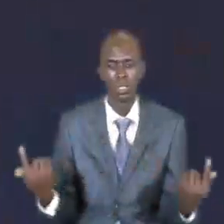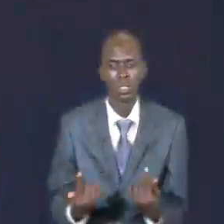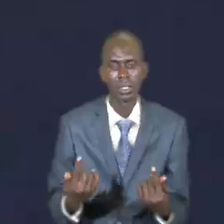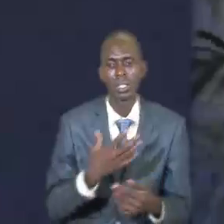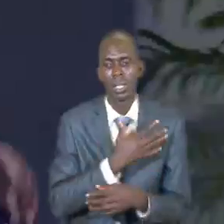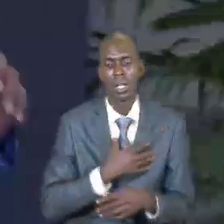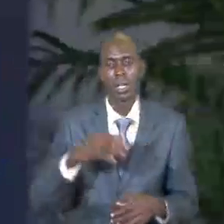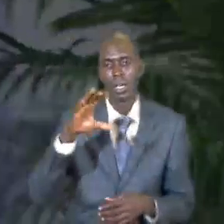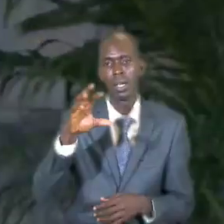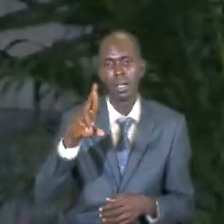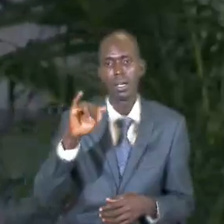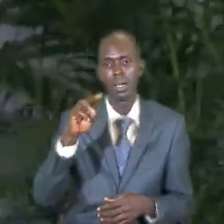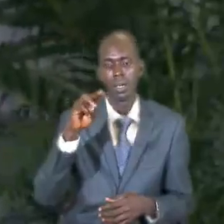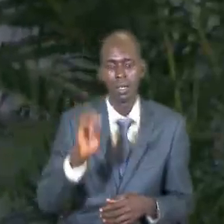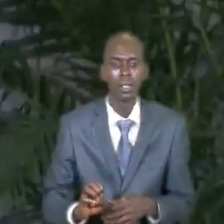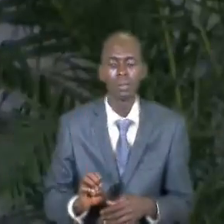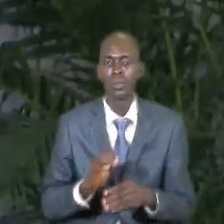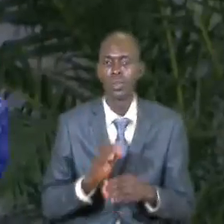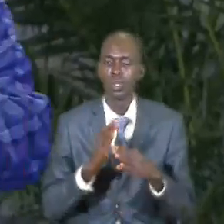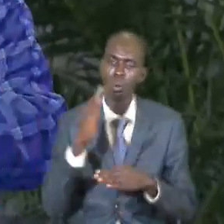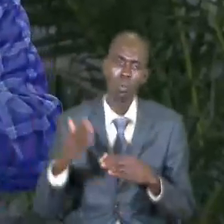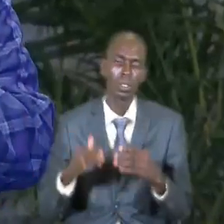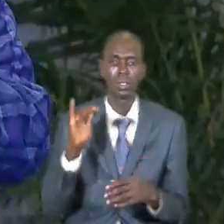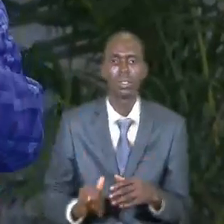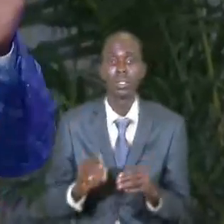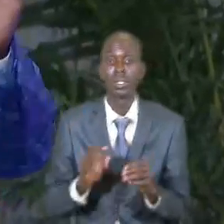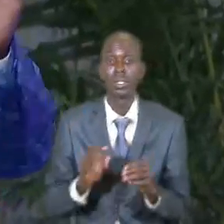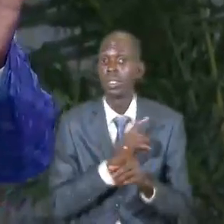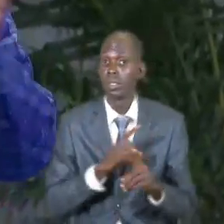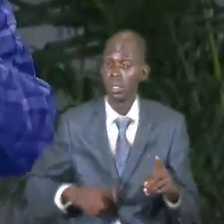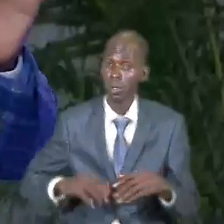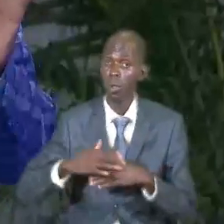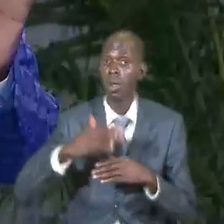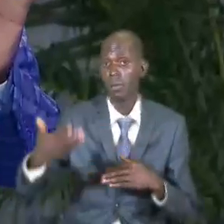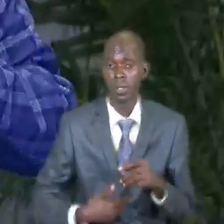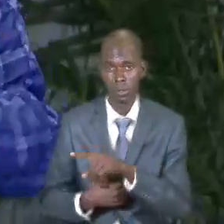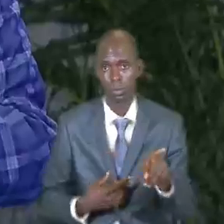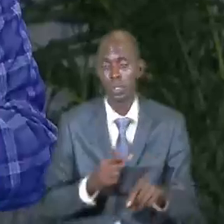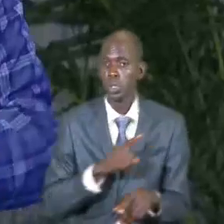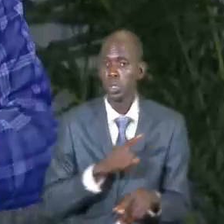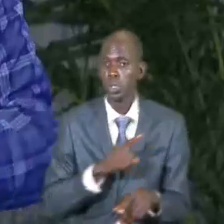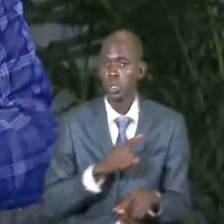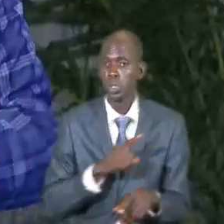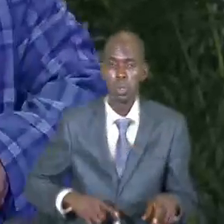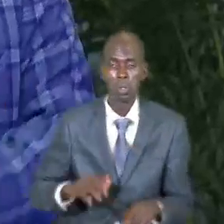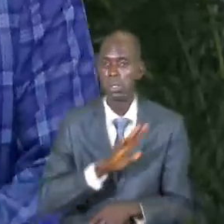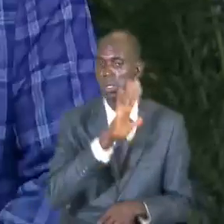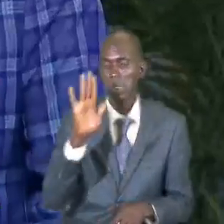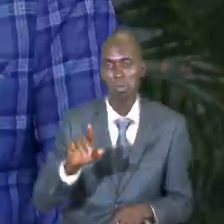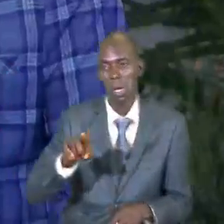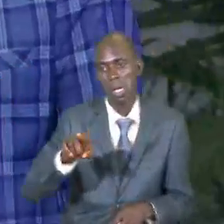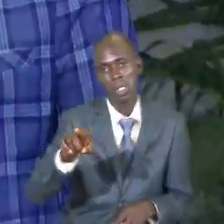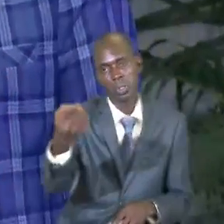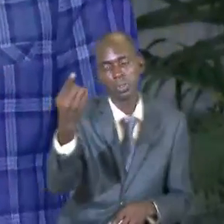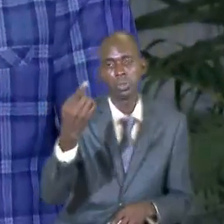you. You know, the Lord never accused anyone of anything. He said,